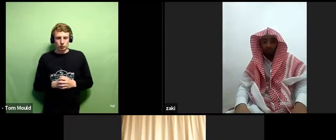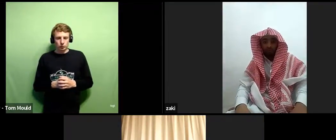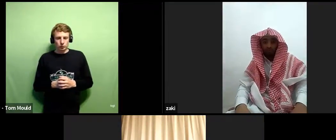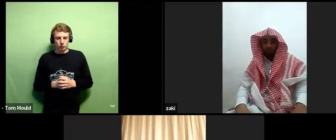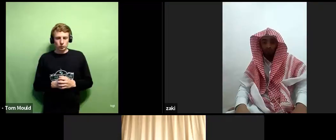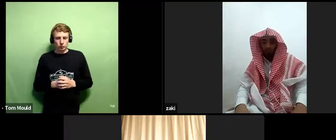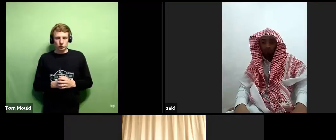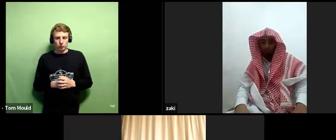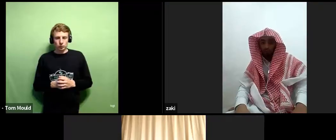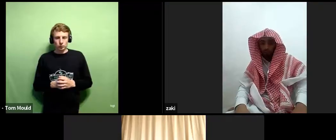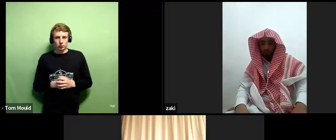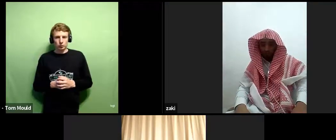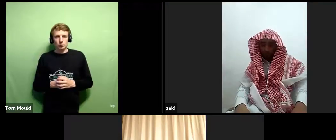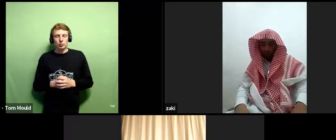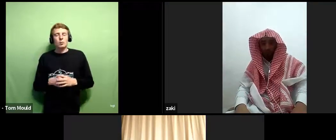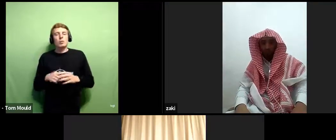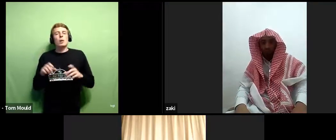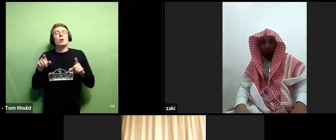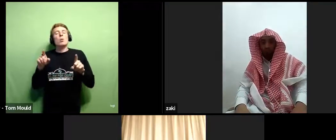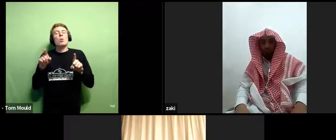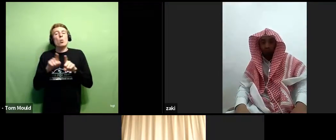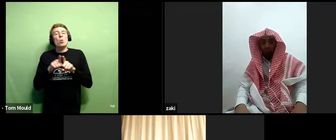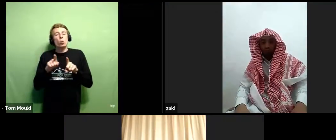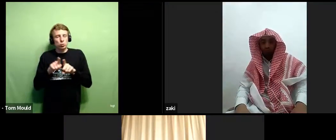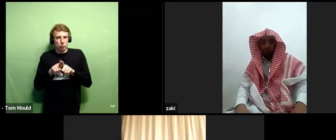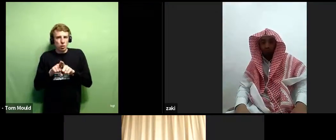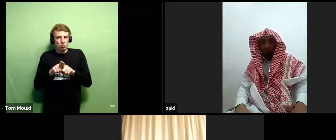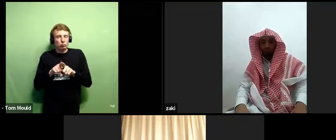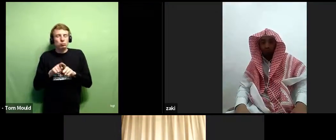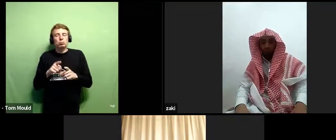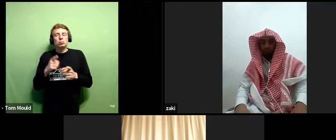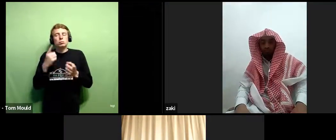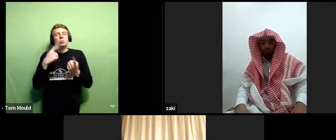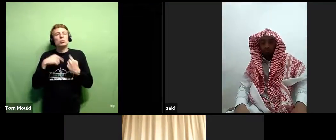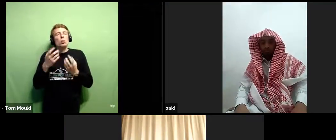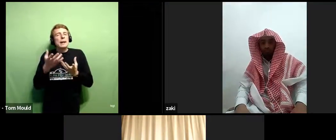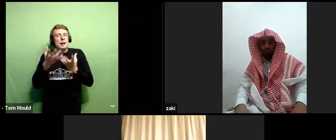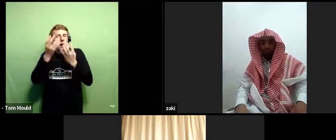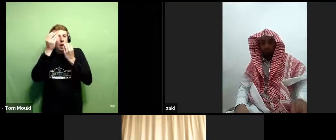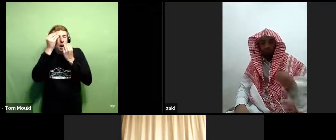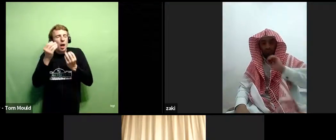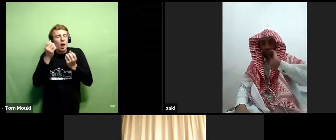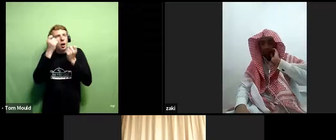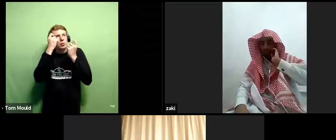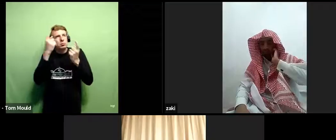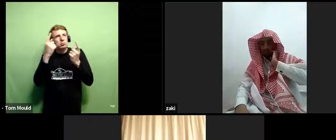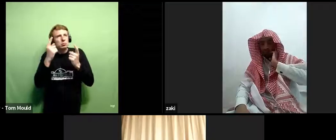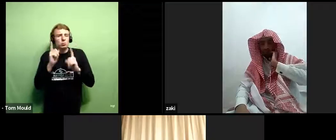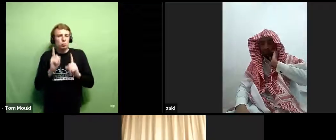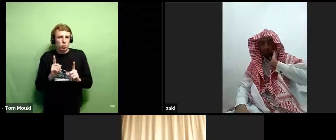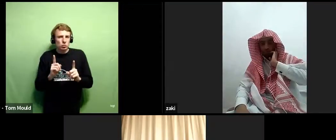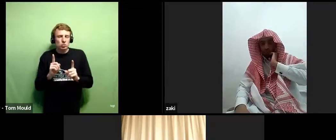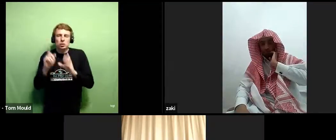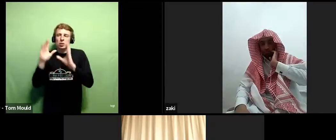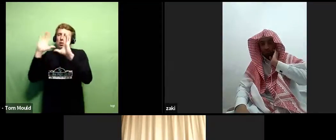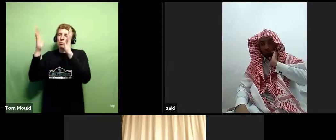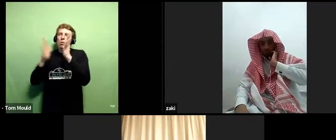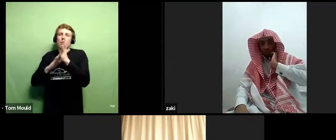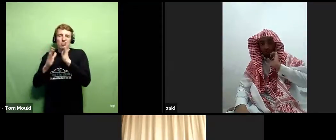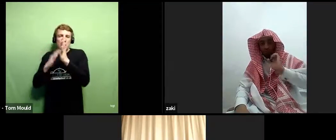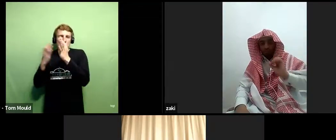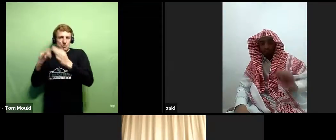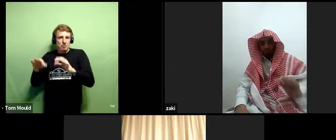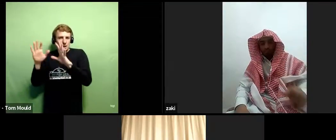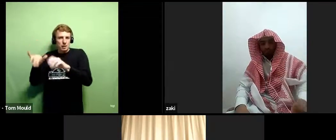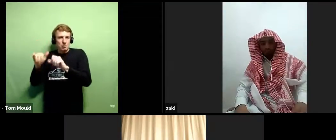And we also see, or as a result of this, we see the hadith, the narration where the Prophet, peace and blessings be upon him, said, there is